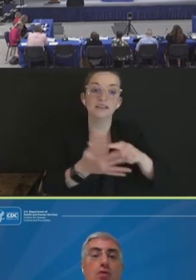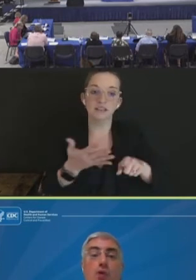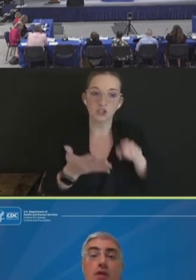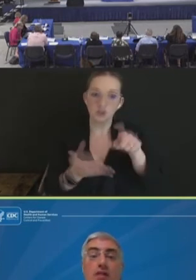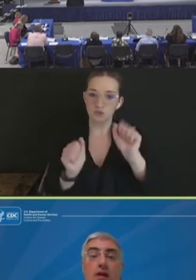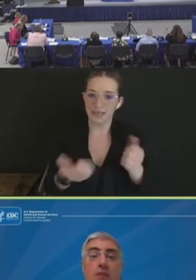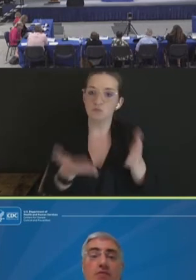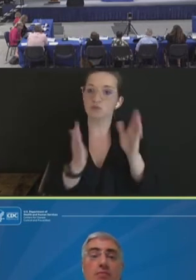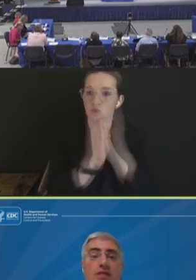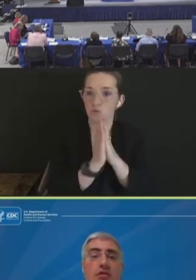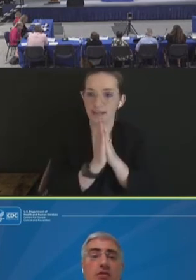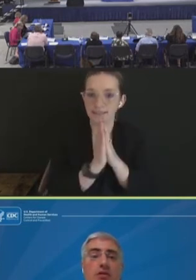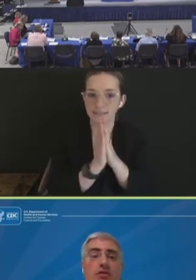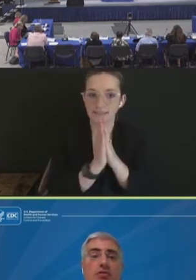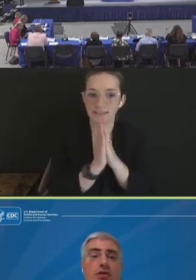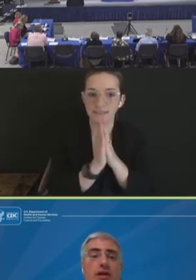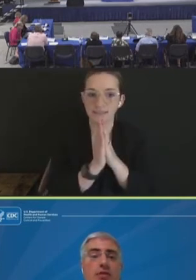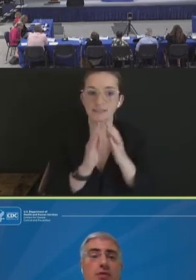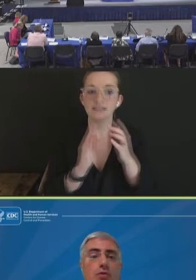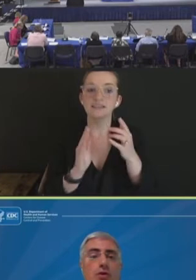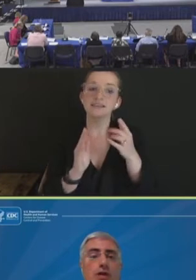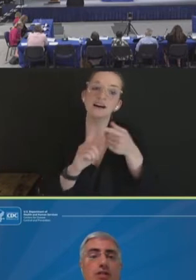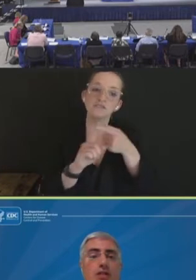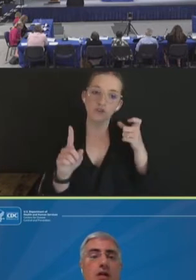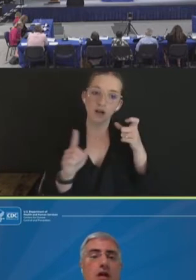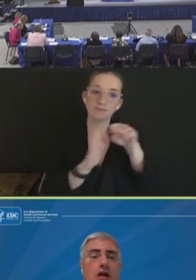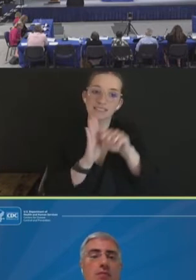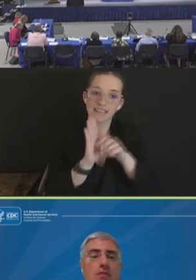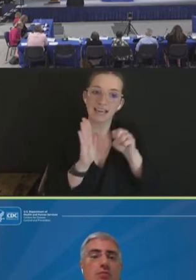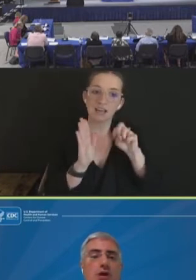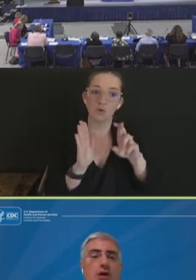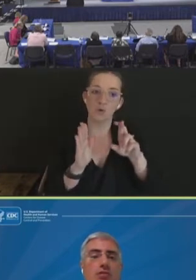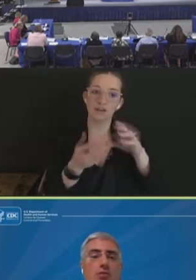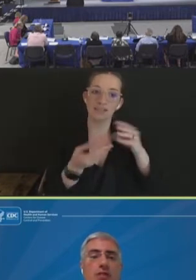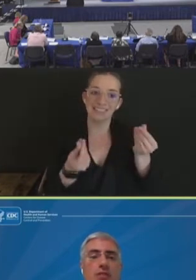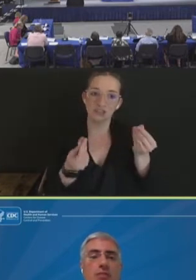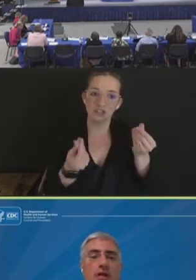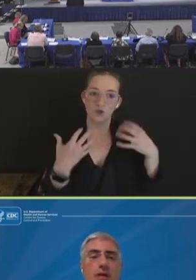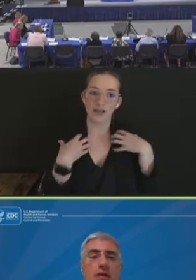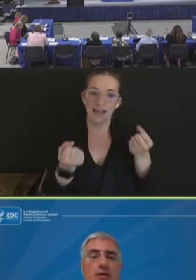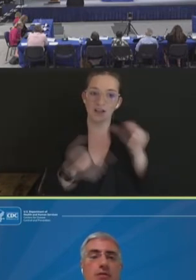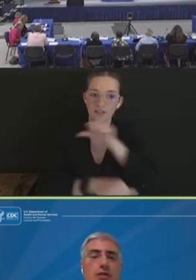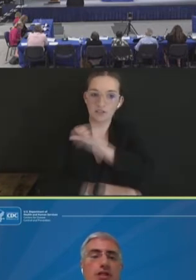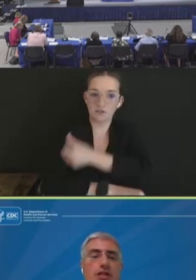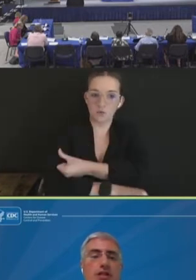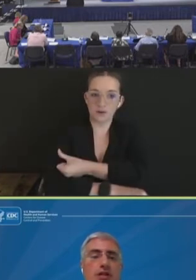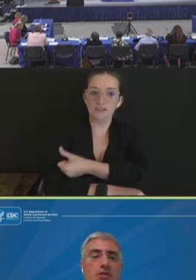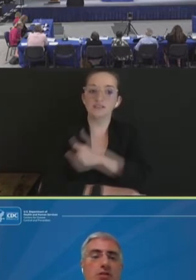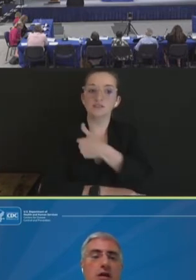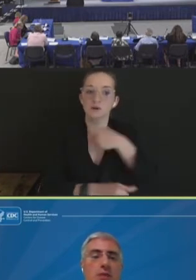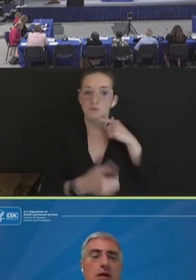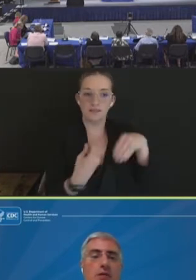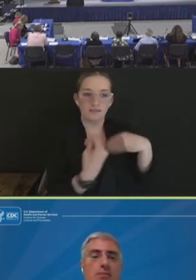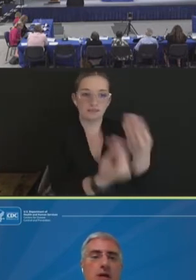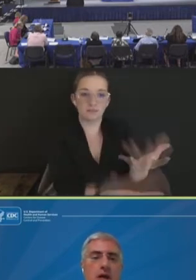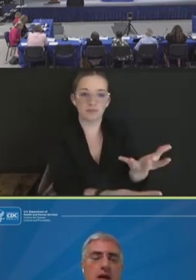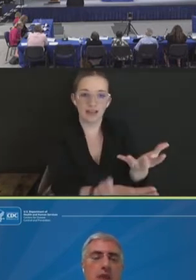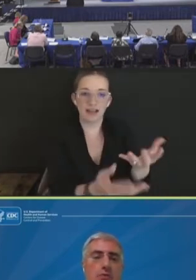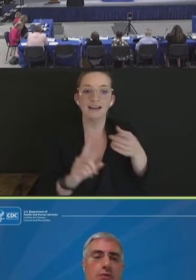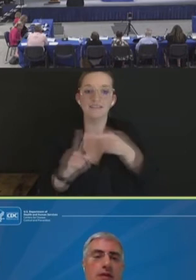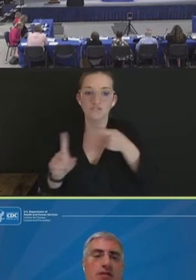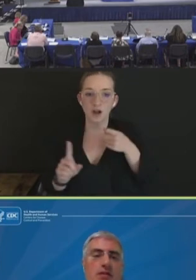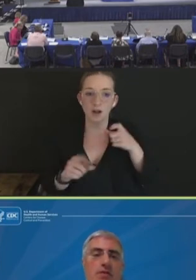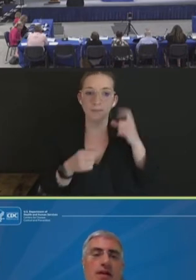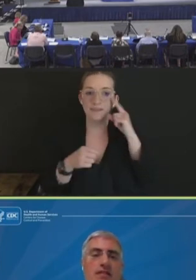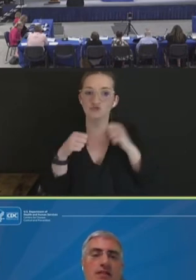we're requesting come from state or territorial health authorities. These products will be supplied by the Strategic National Stockpile. And